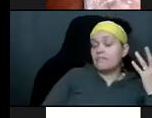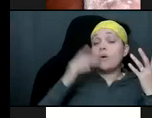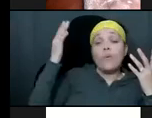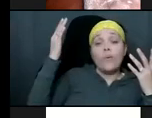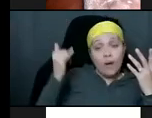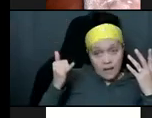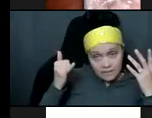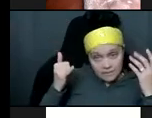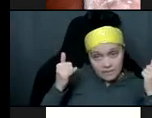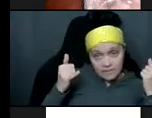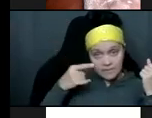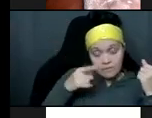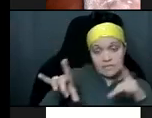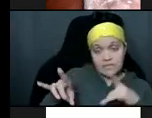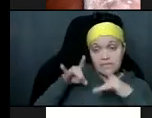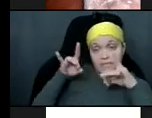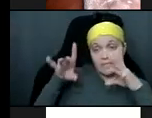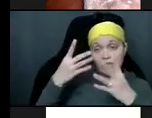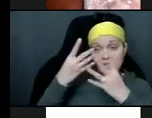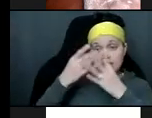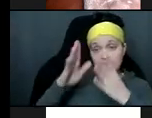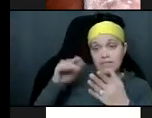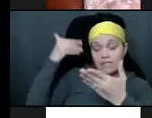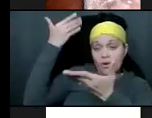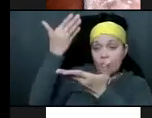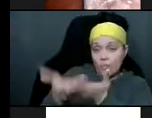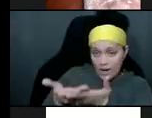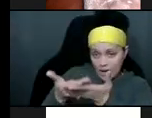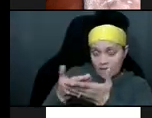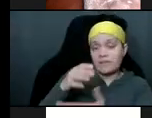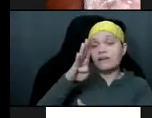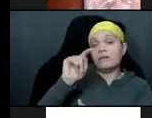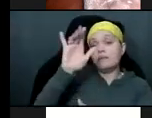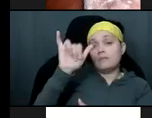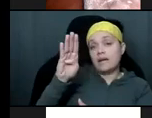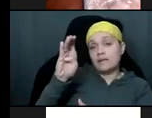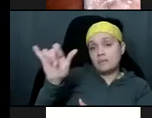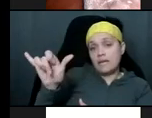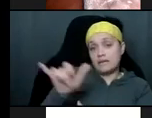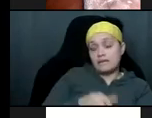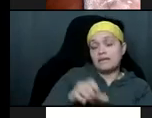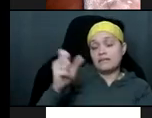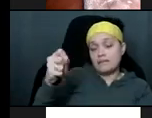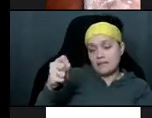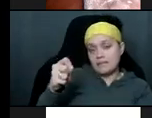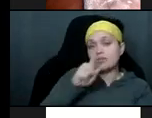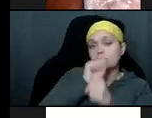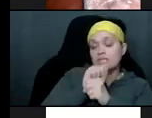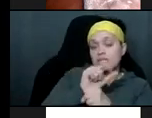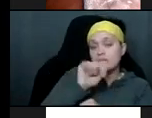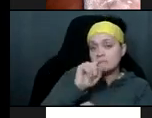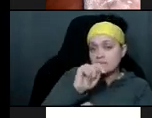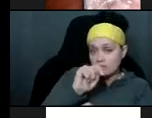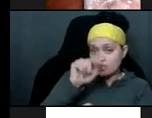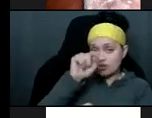because the Australian convict ships landed in Botany Bay. Yes, in literature, in